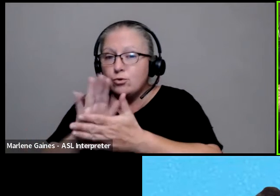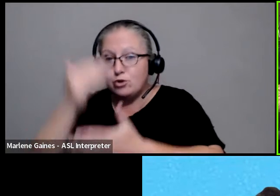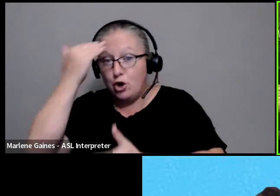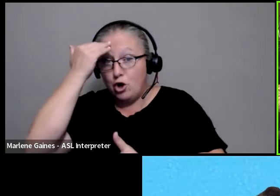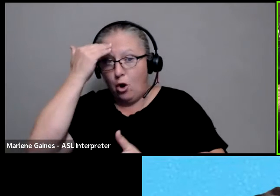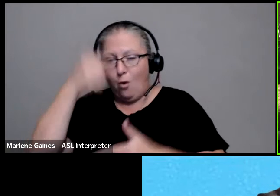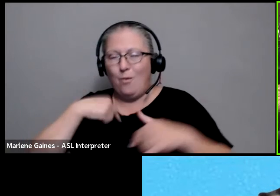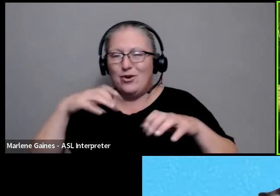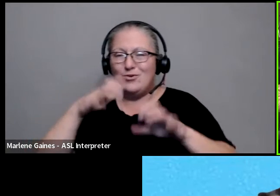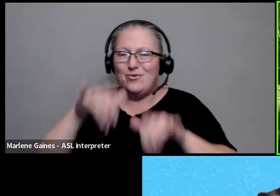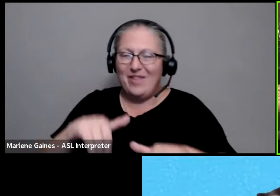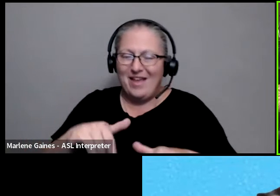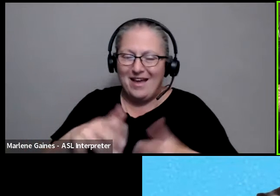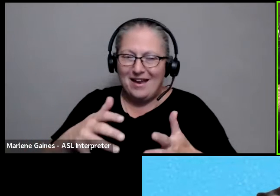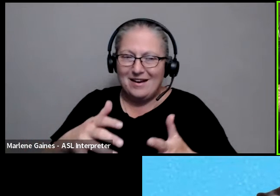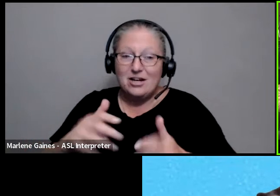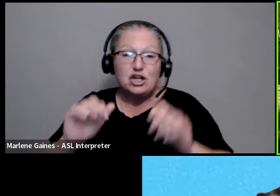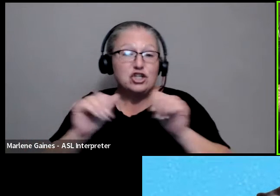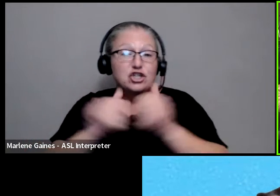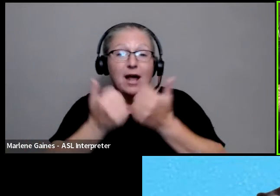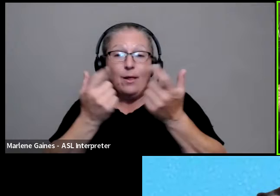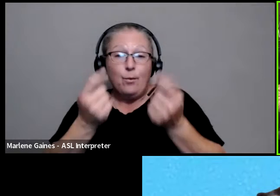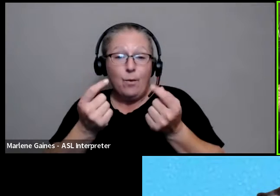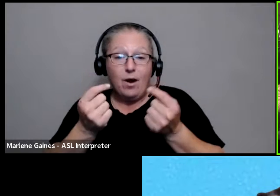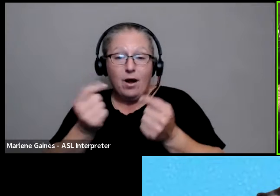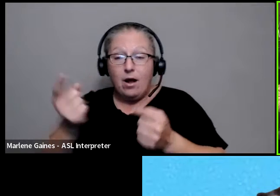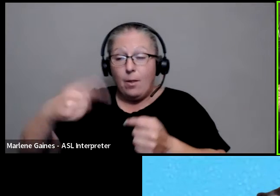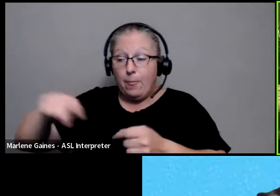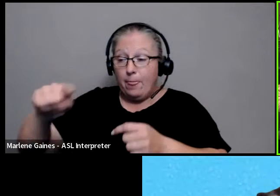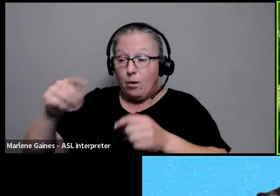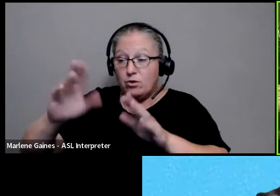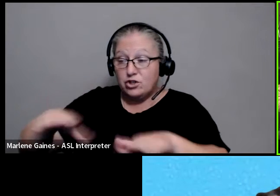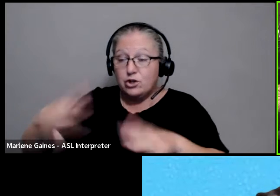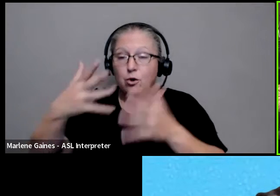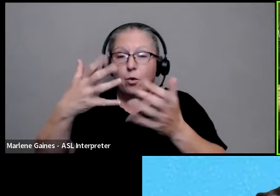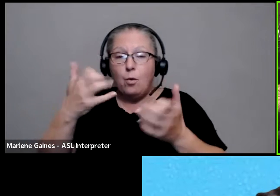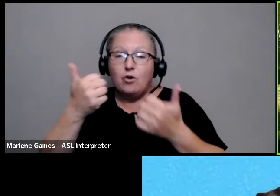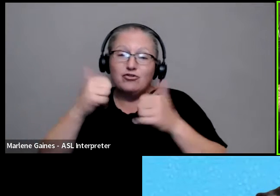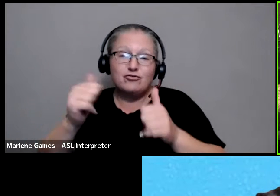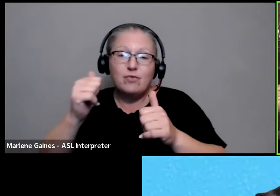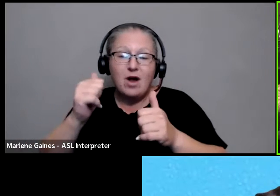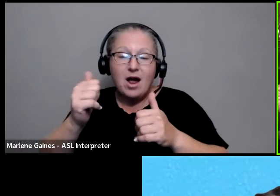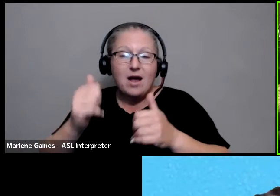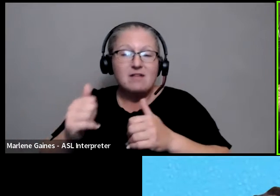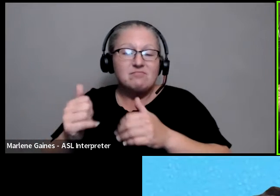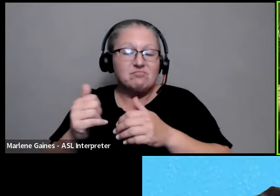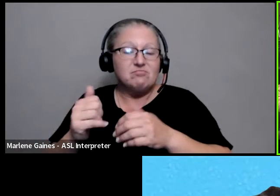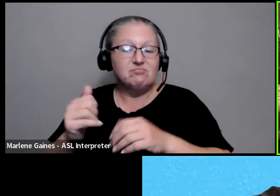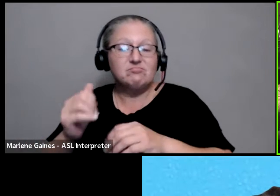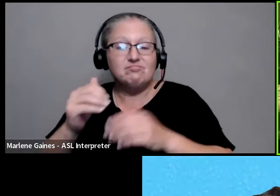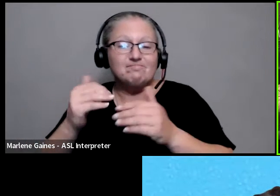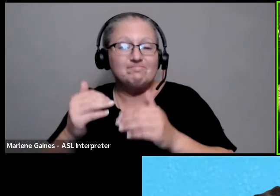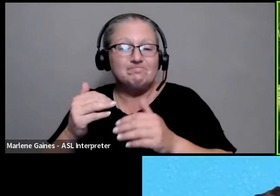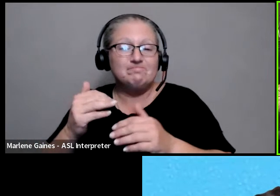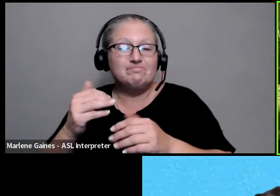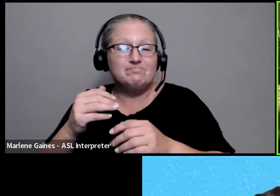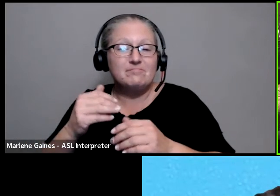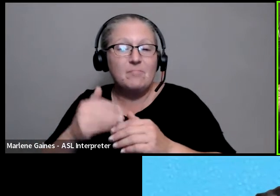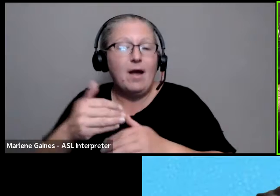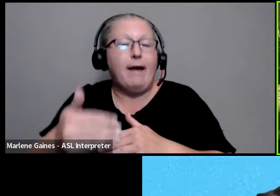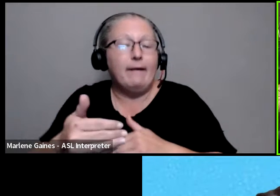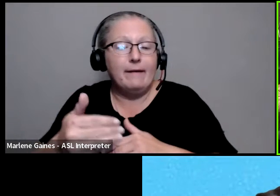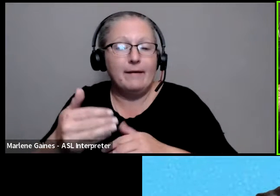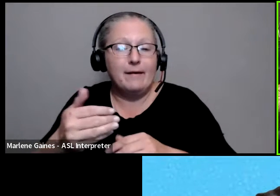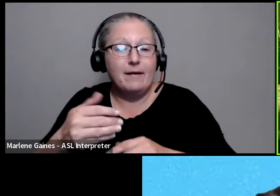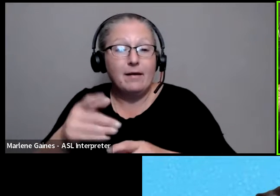is what we do. I think the challenge is those kids trying to be one step ahead of us on kind of what they do. And so, for example, they'll turn